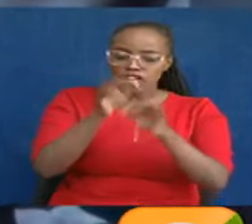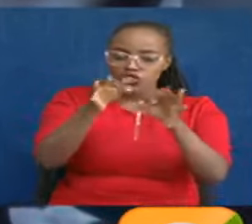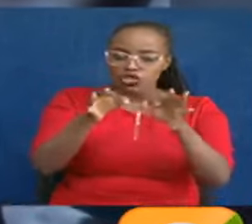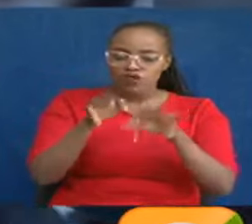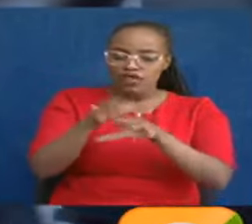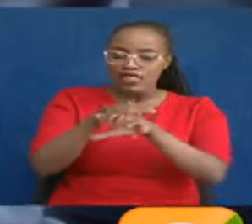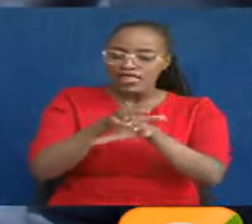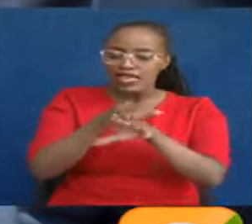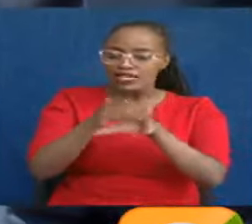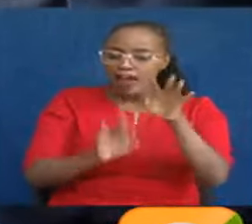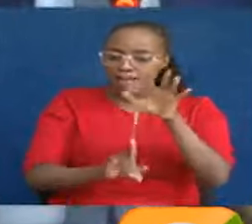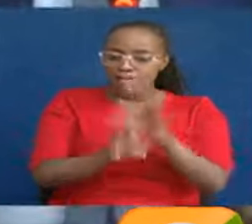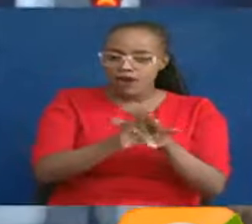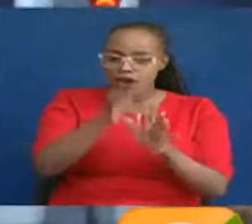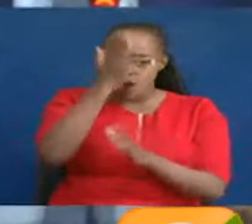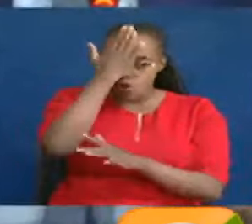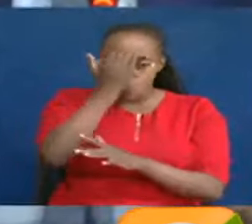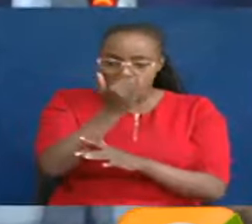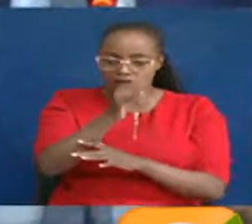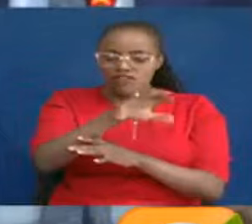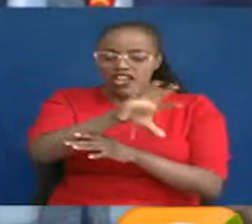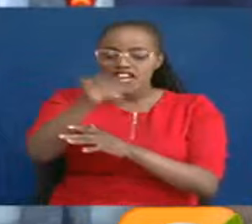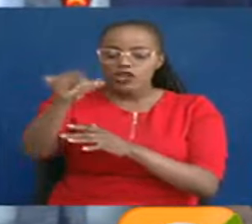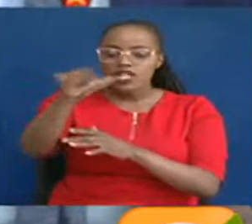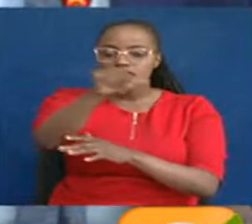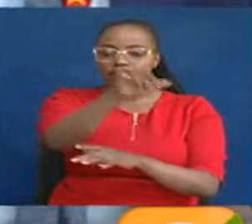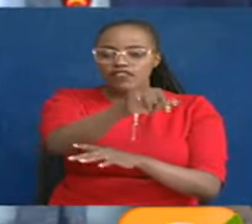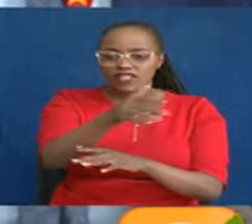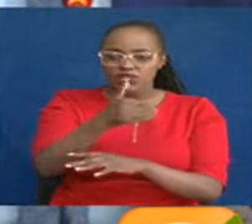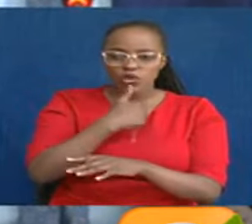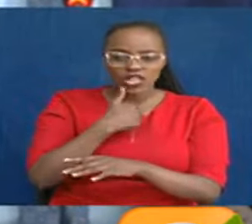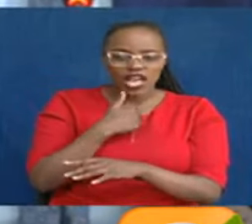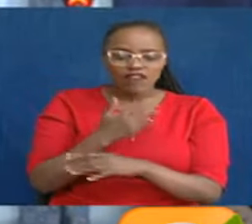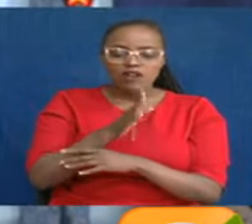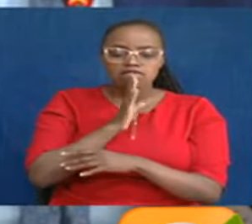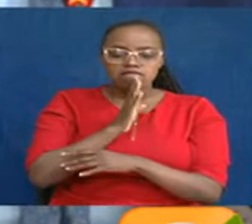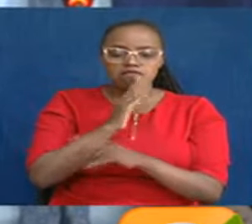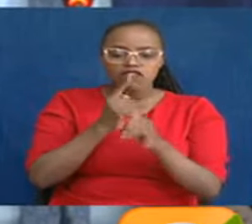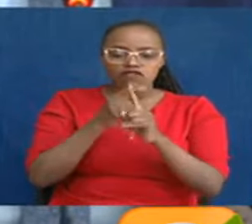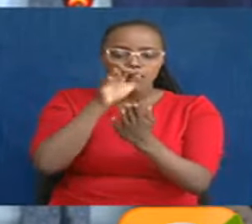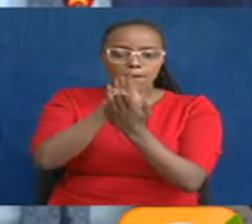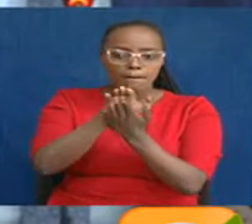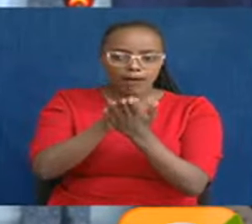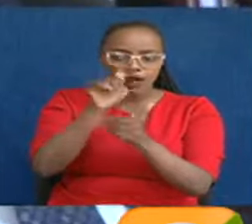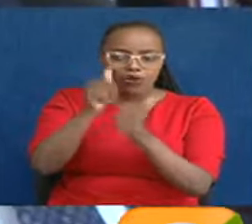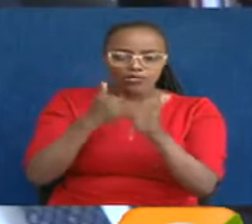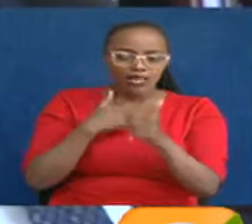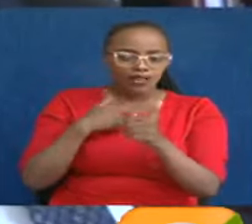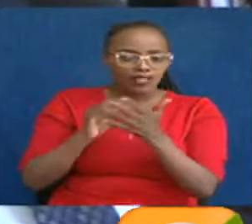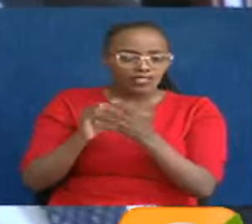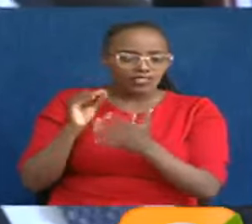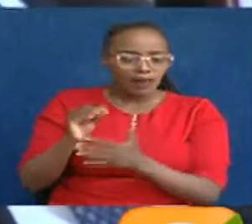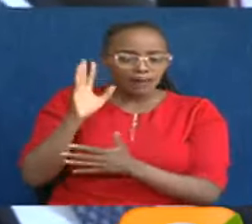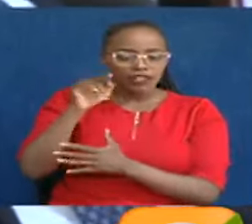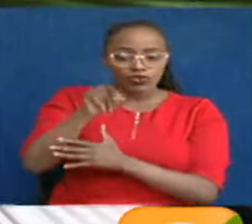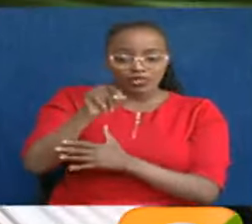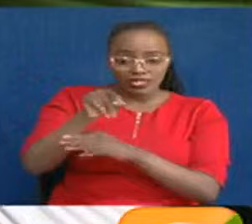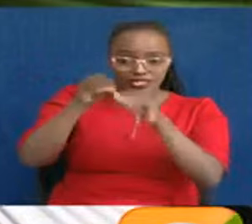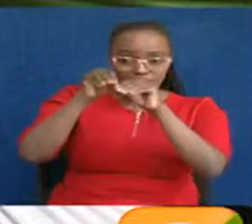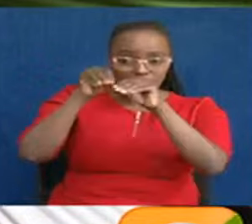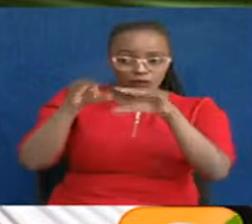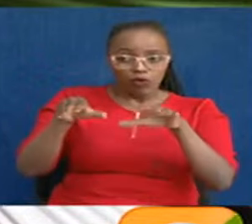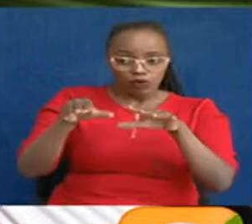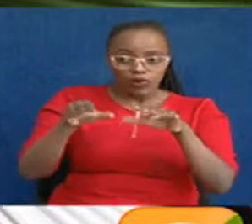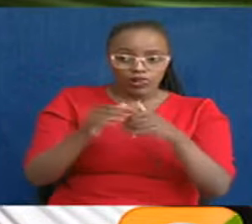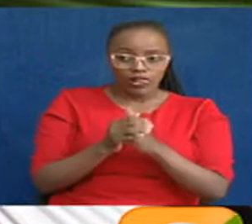delays occasioned have been plunging counties into unnecessary borrowing from banks that are costly to the devolved units.